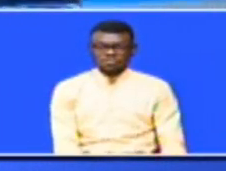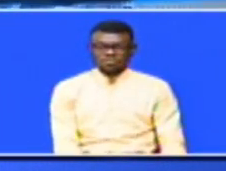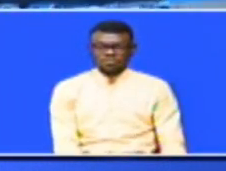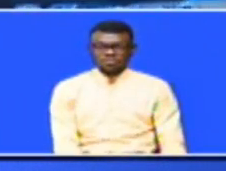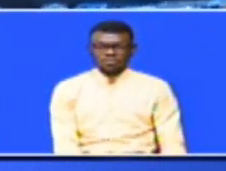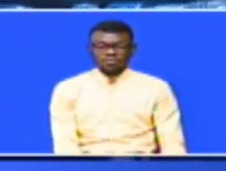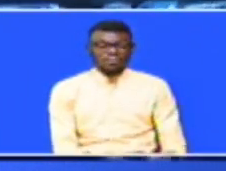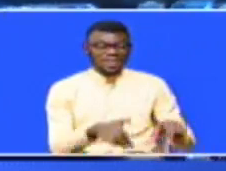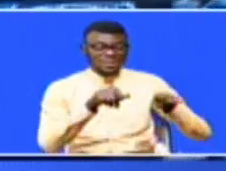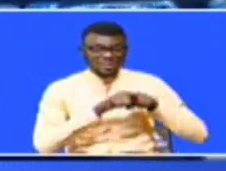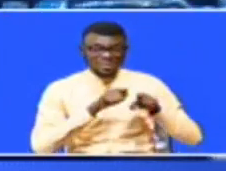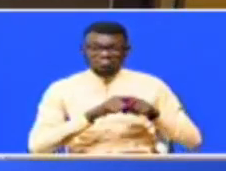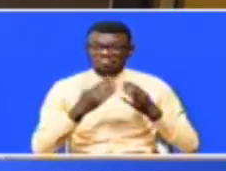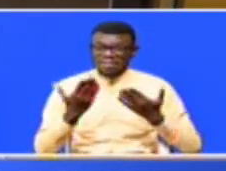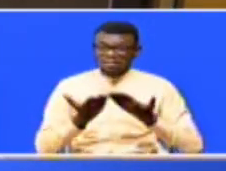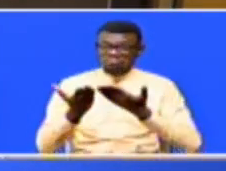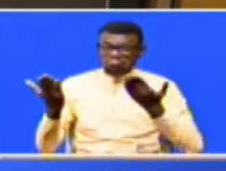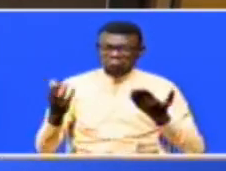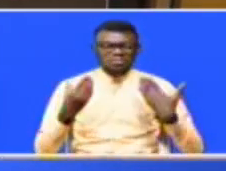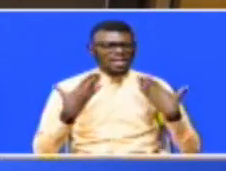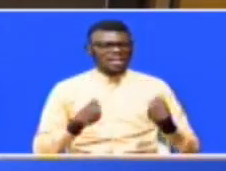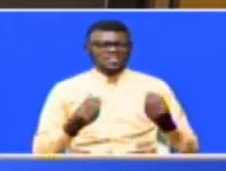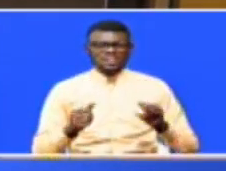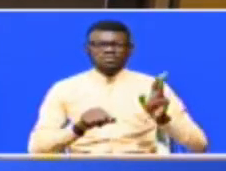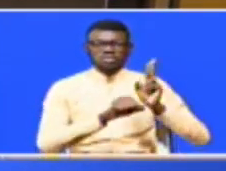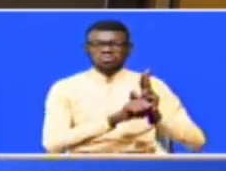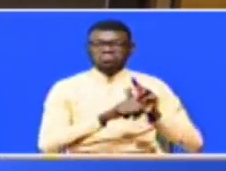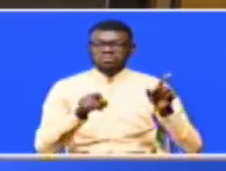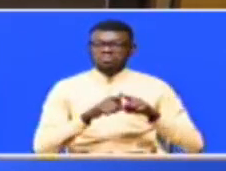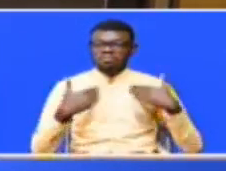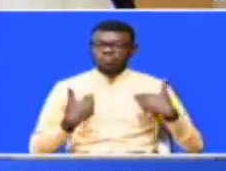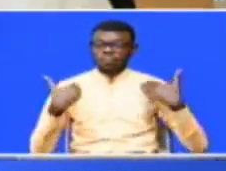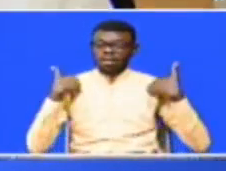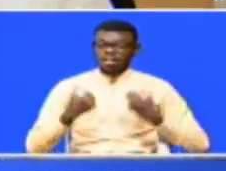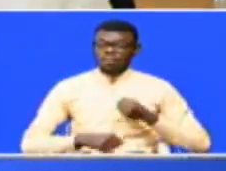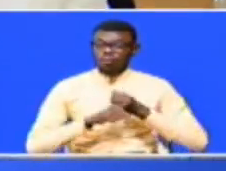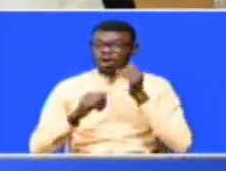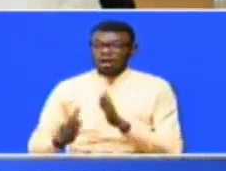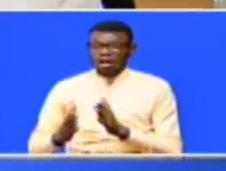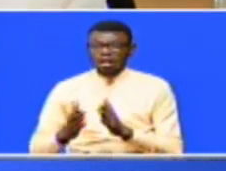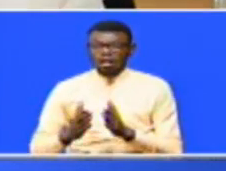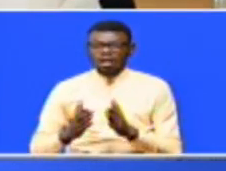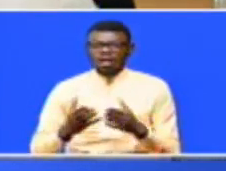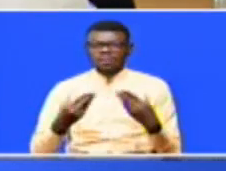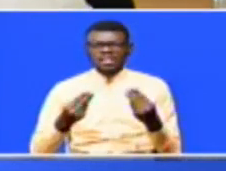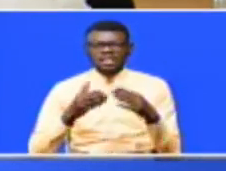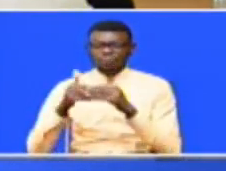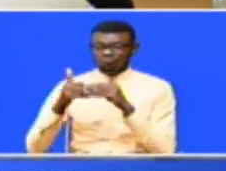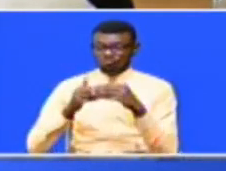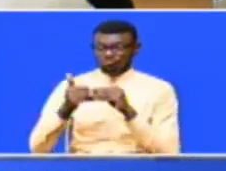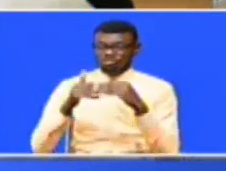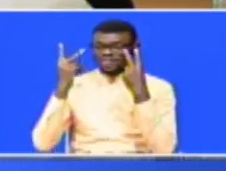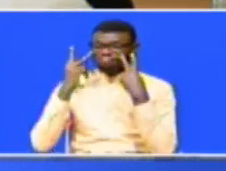Fauka na hayo, vifaa hivi ni rahisi kutumia na wahudumu wa afya. This swab is very flexible, as you can